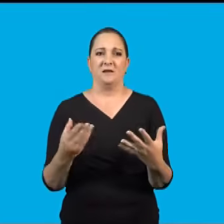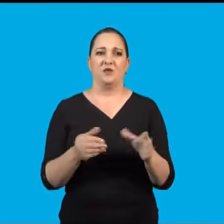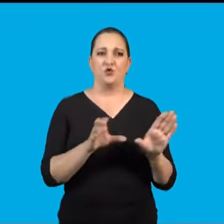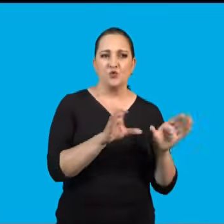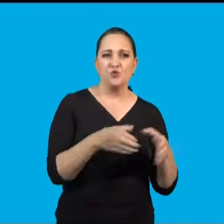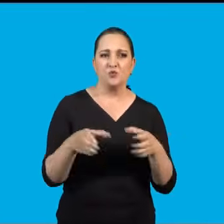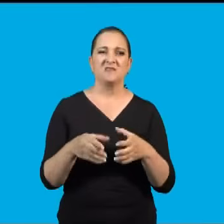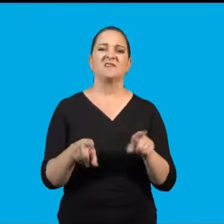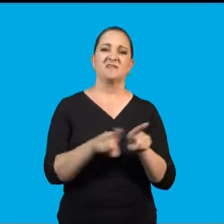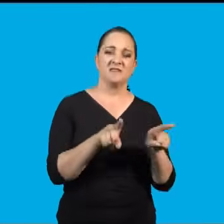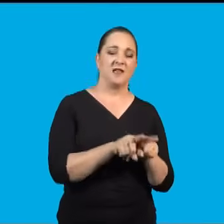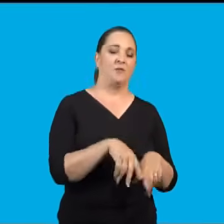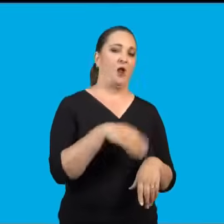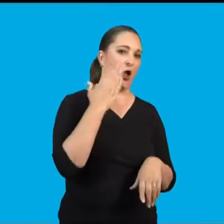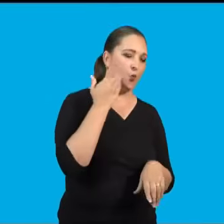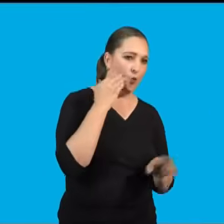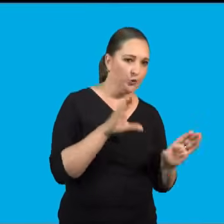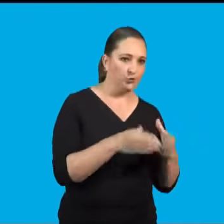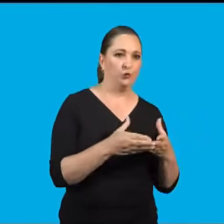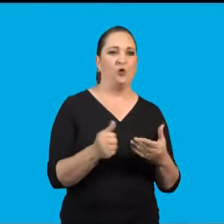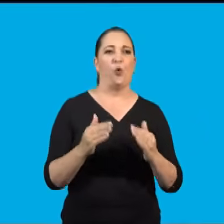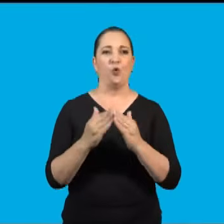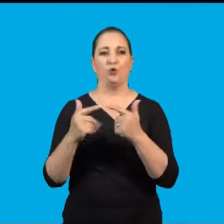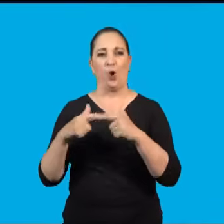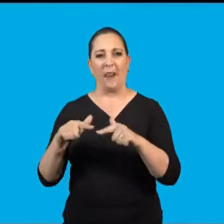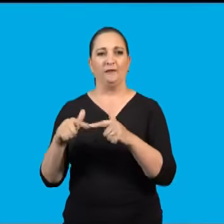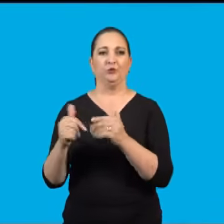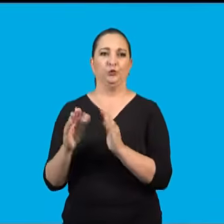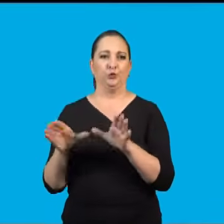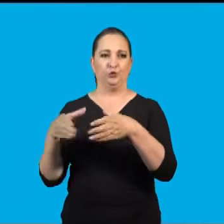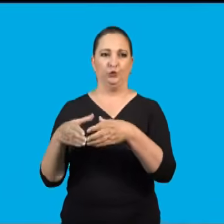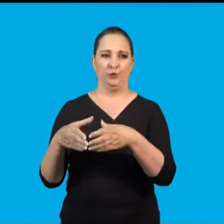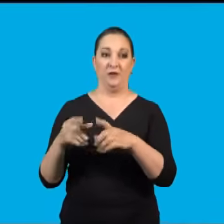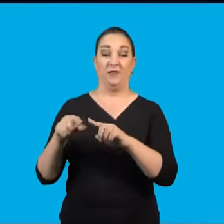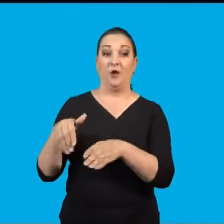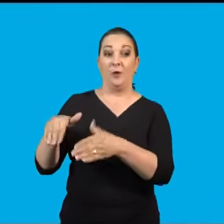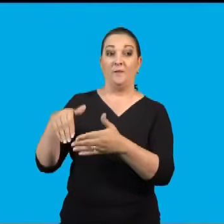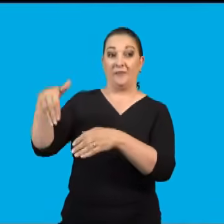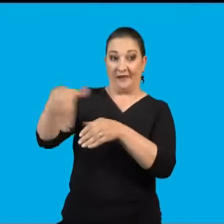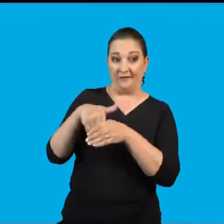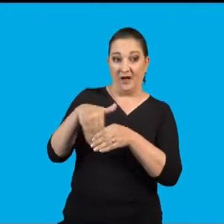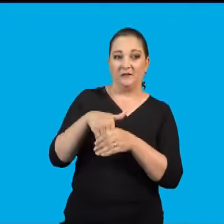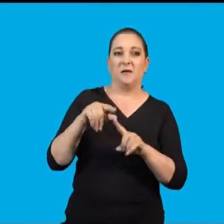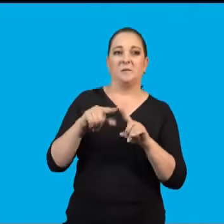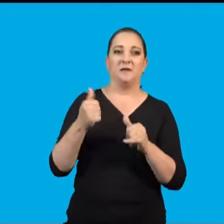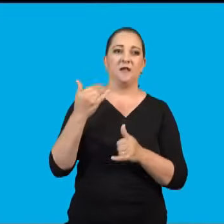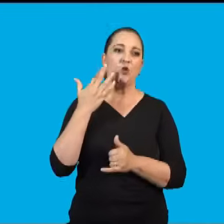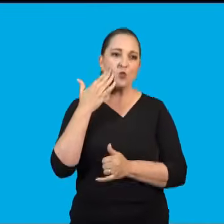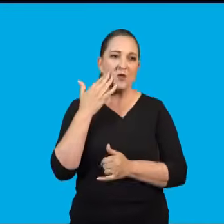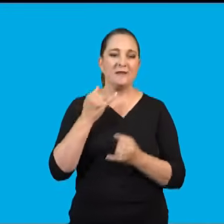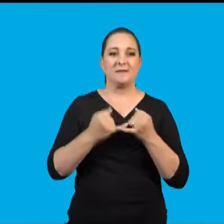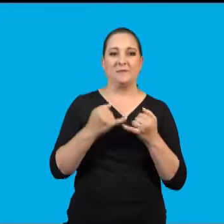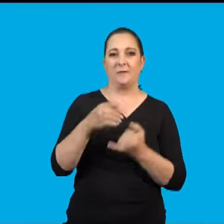including white groups and homeland groups, were invited to an anti-apartheid conference organized by COSATU in